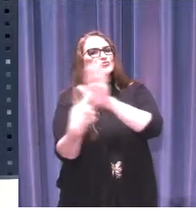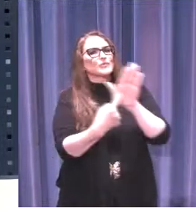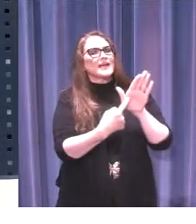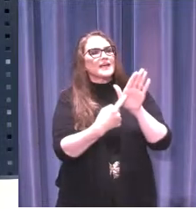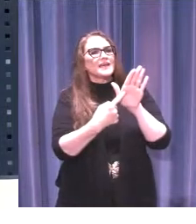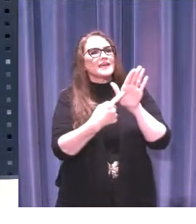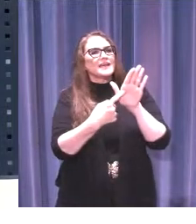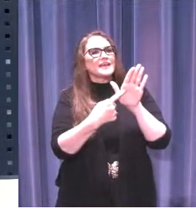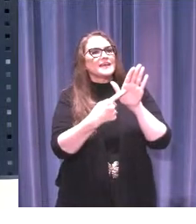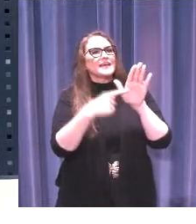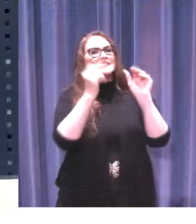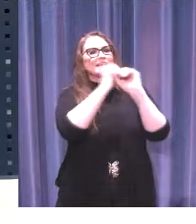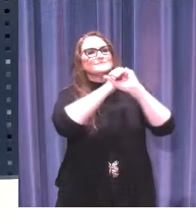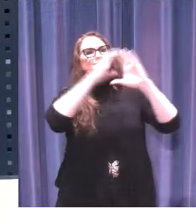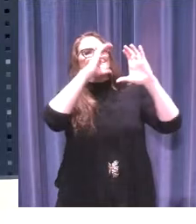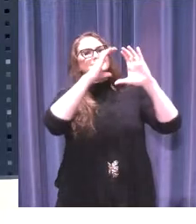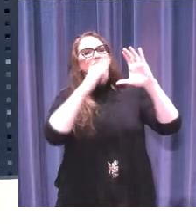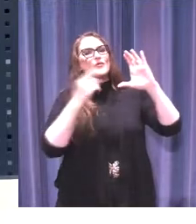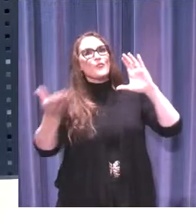image of